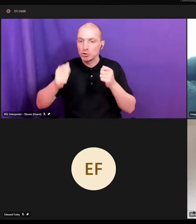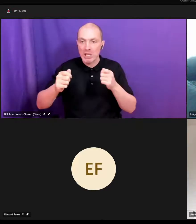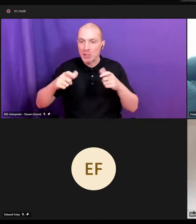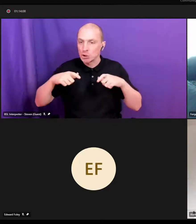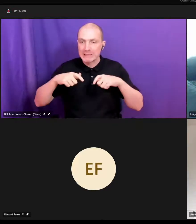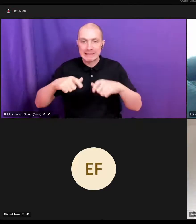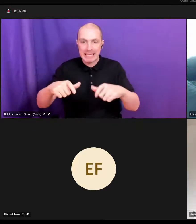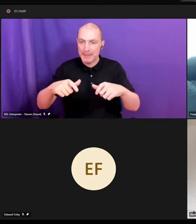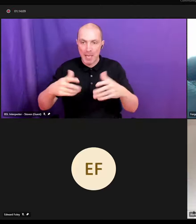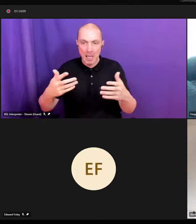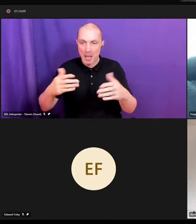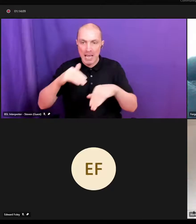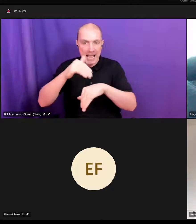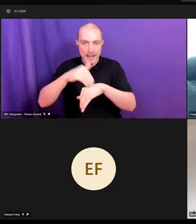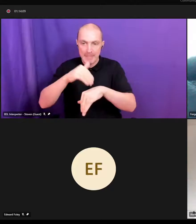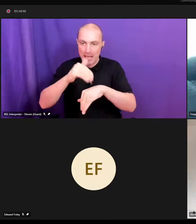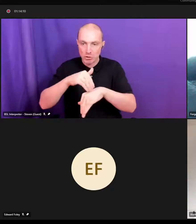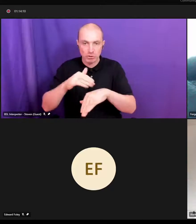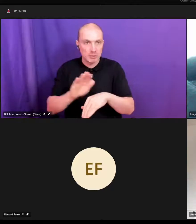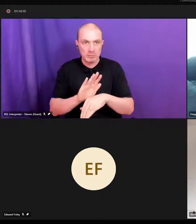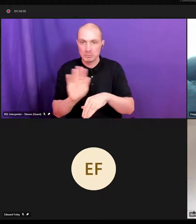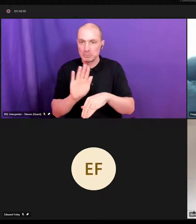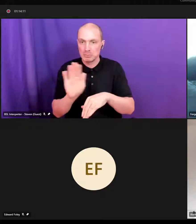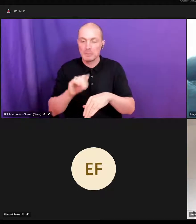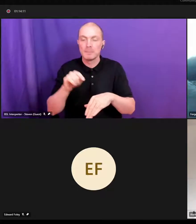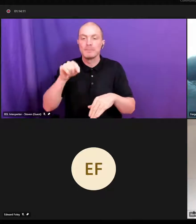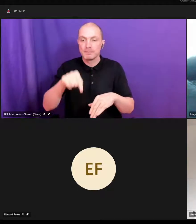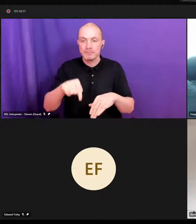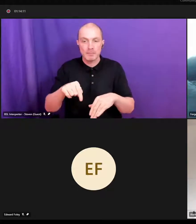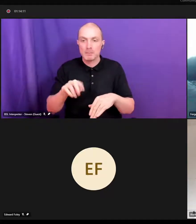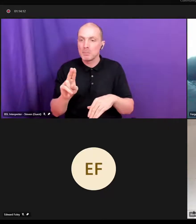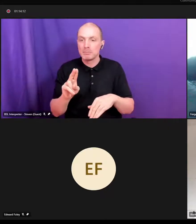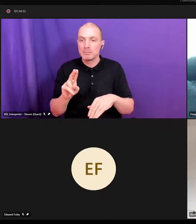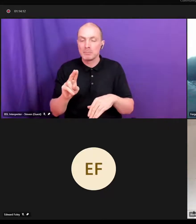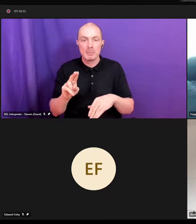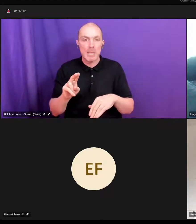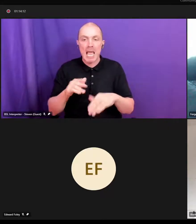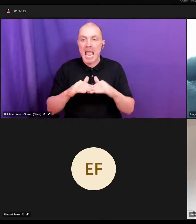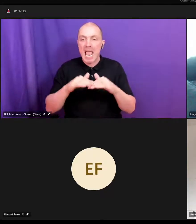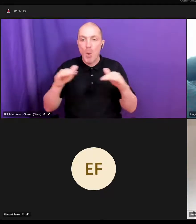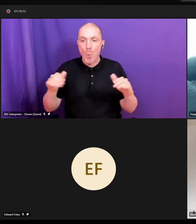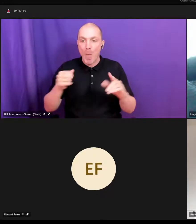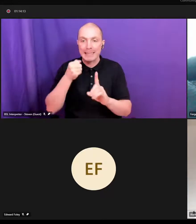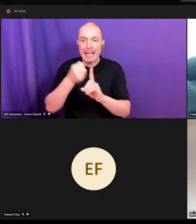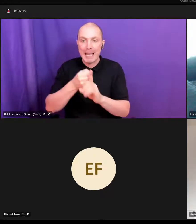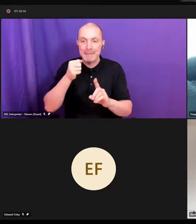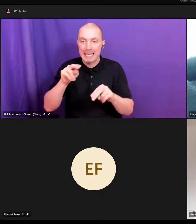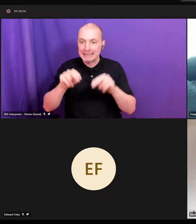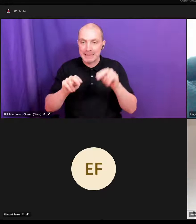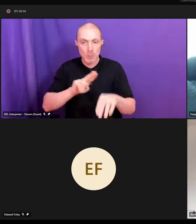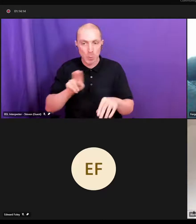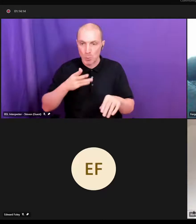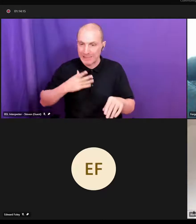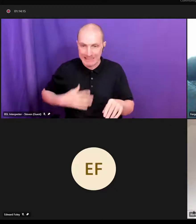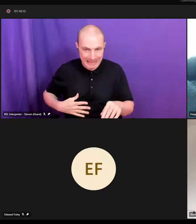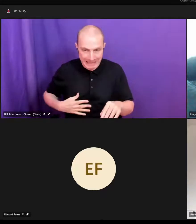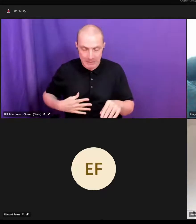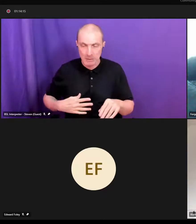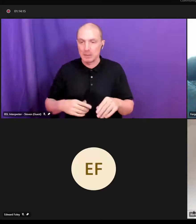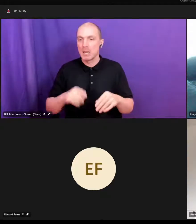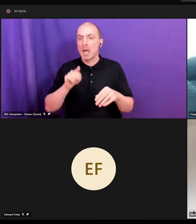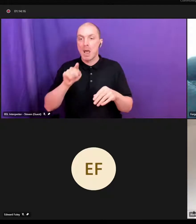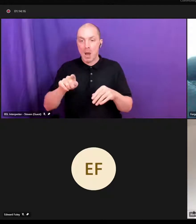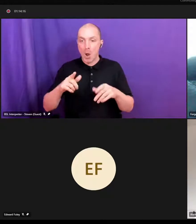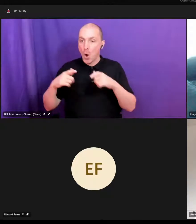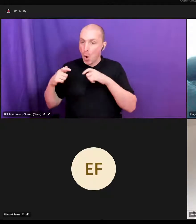from this report. No requirement for an equality impact assessment, and as part of the ongoing design process, we will ensure that we